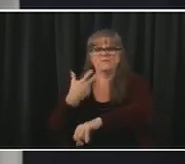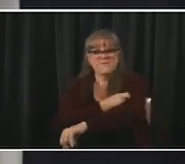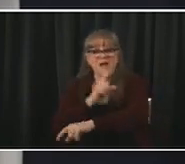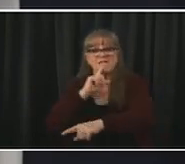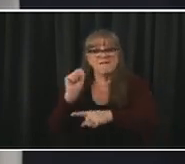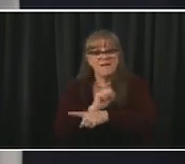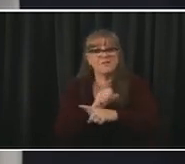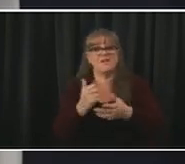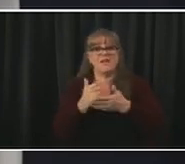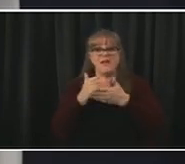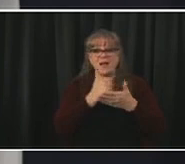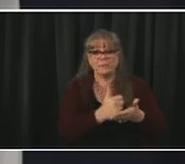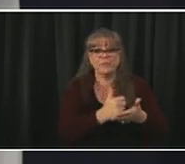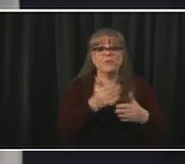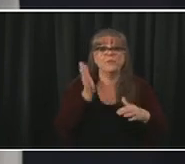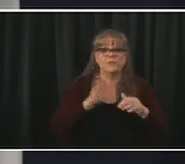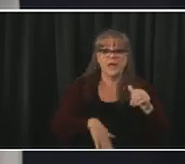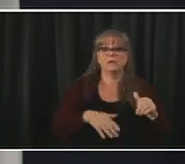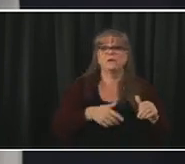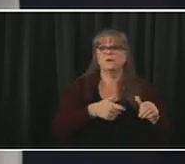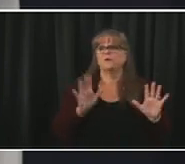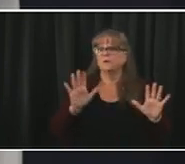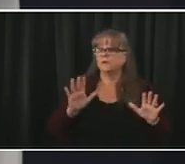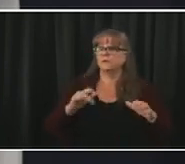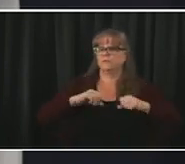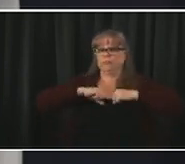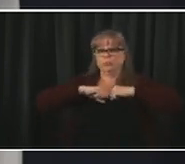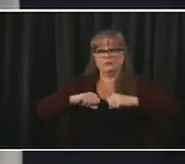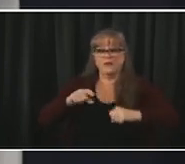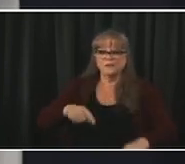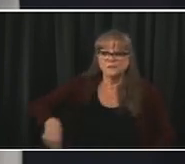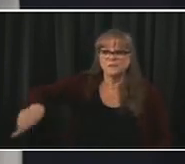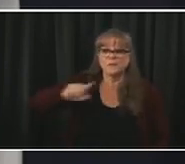highly effective against all variants.